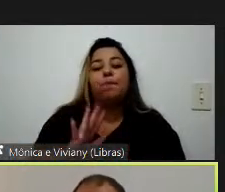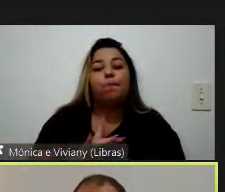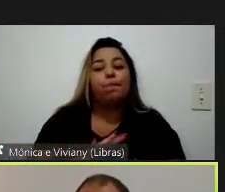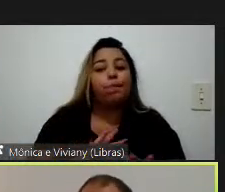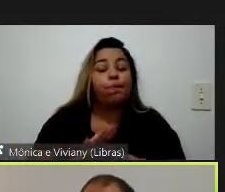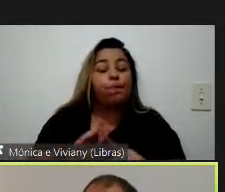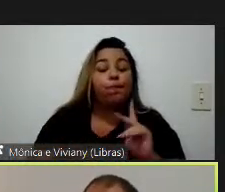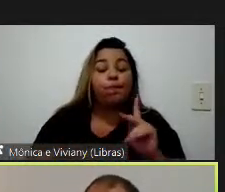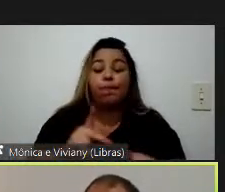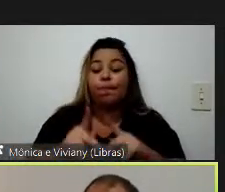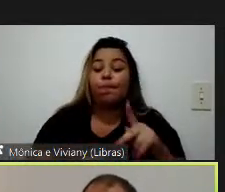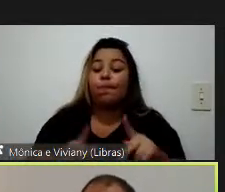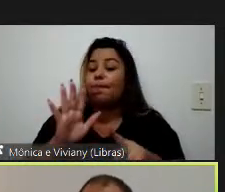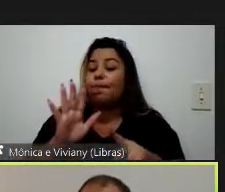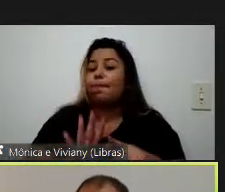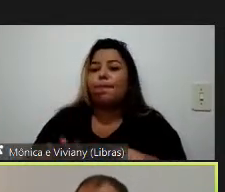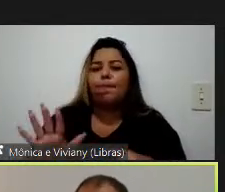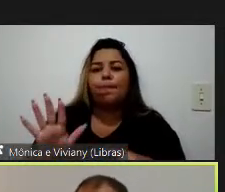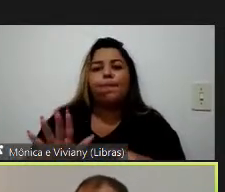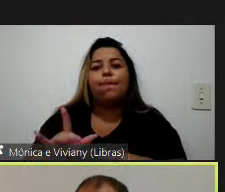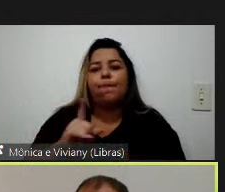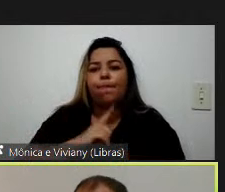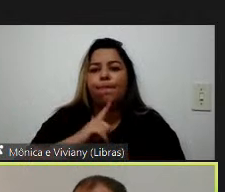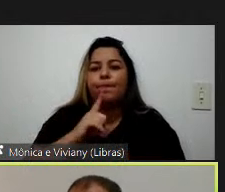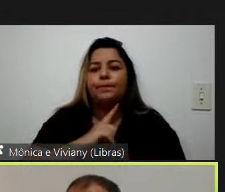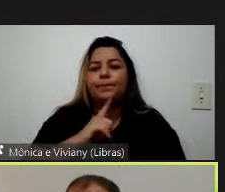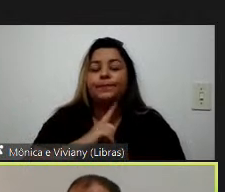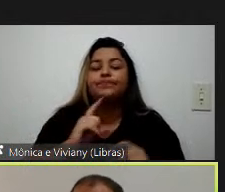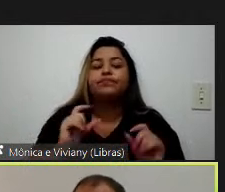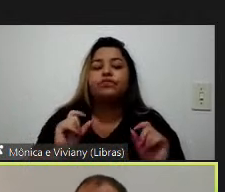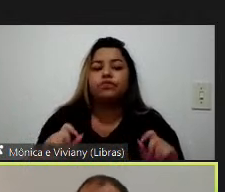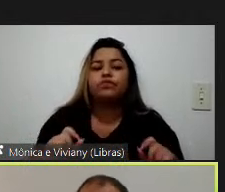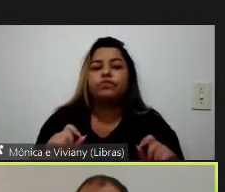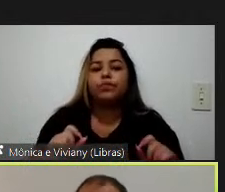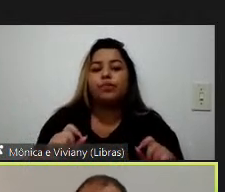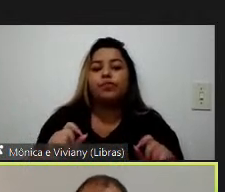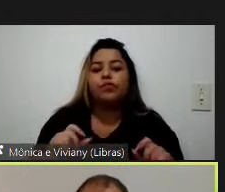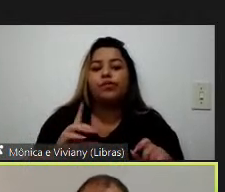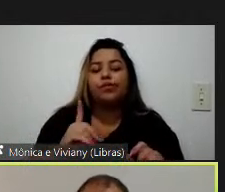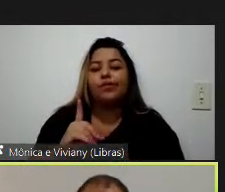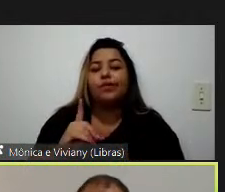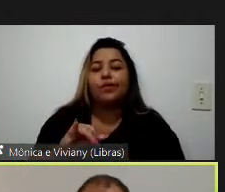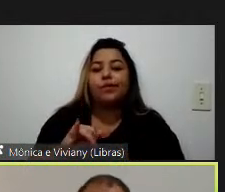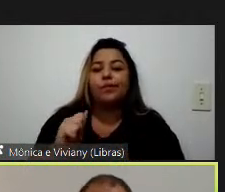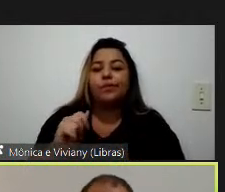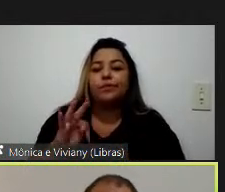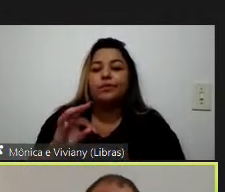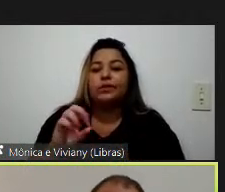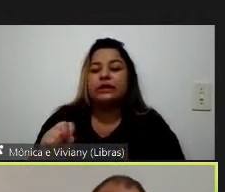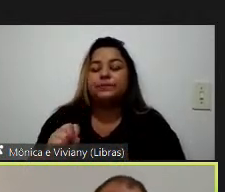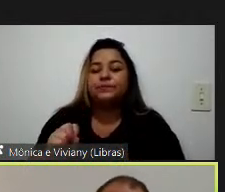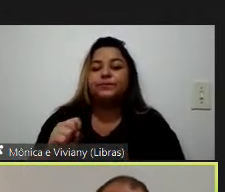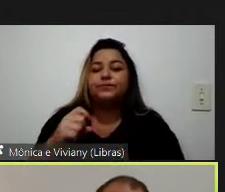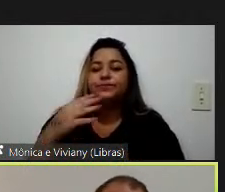diabetes mellitus has also increased, has doubled about from 5.6% to 8.5%.